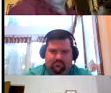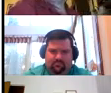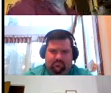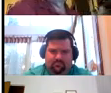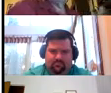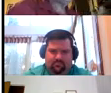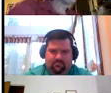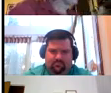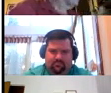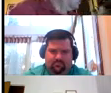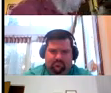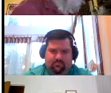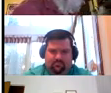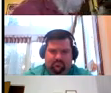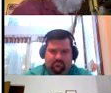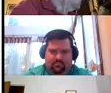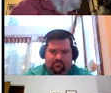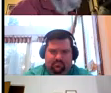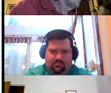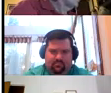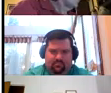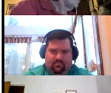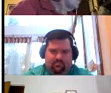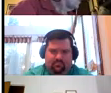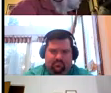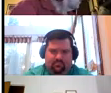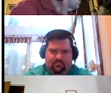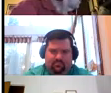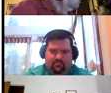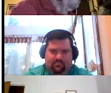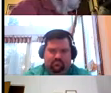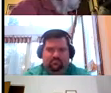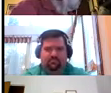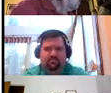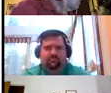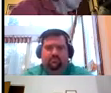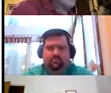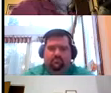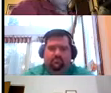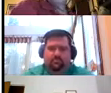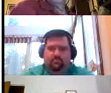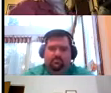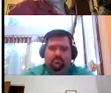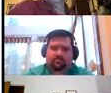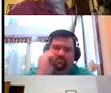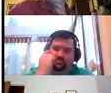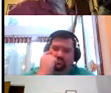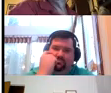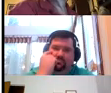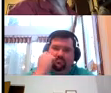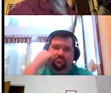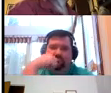I would assert that we shouldn't do that because that's not true. But another way to think